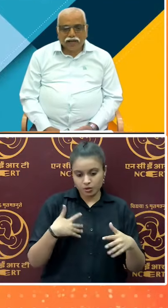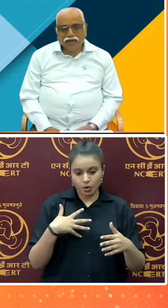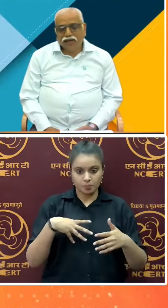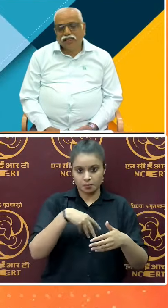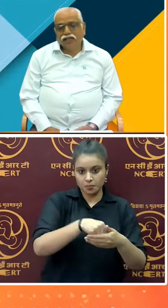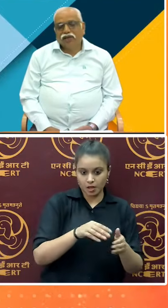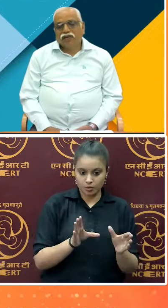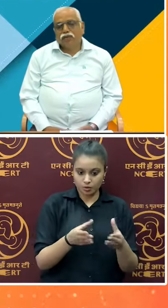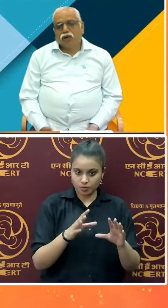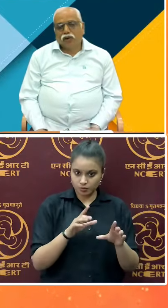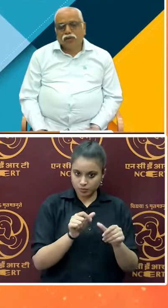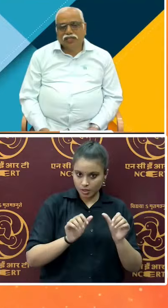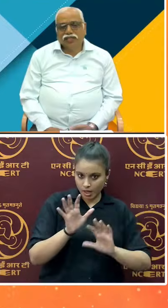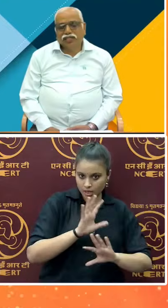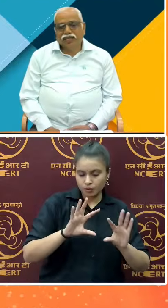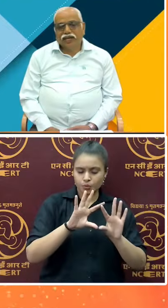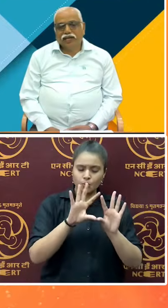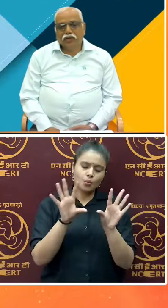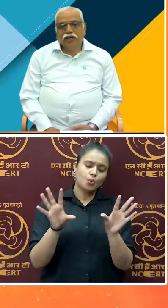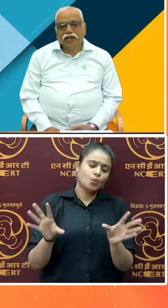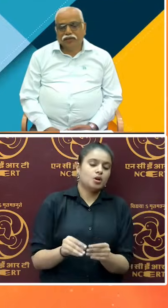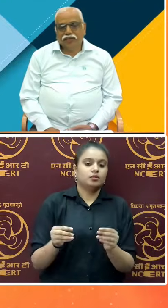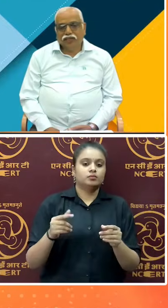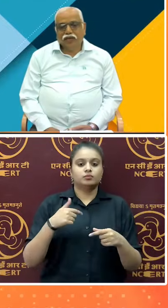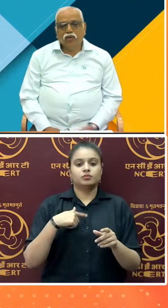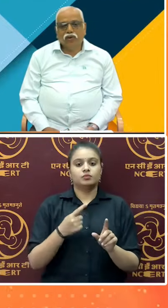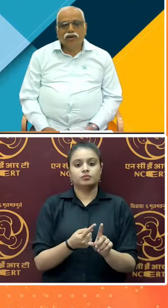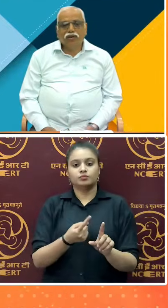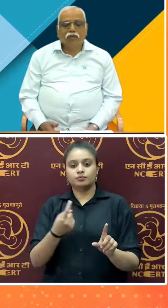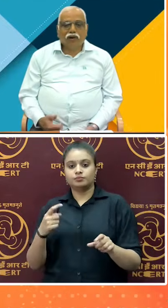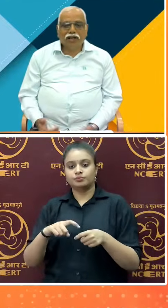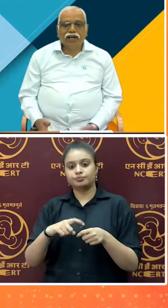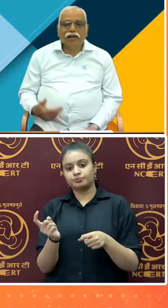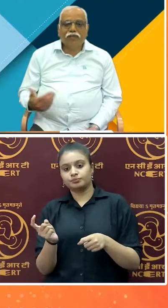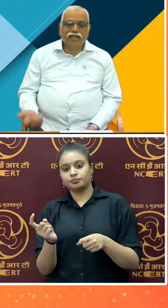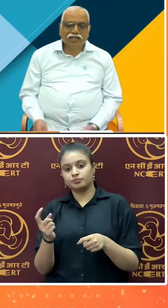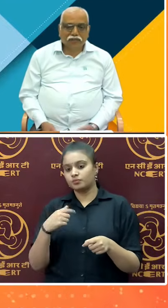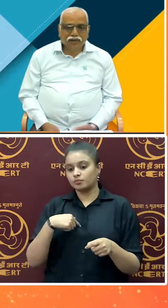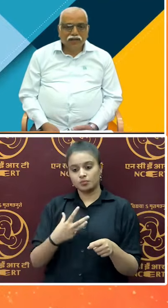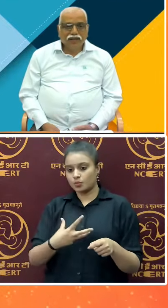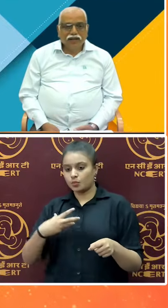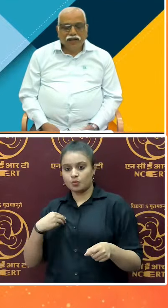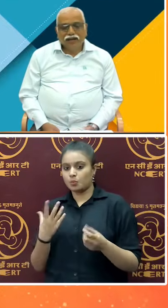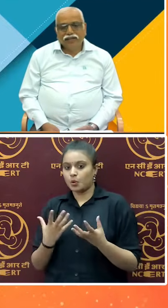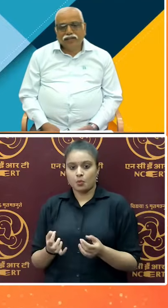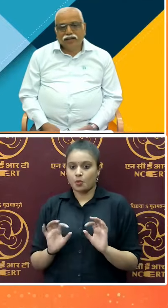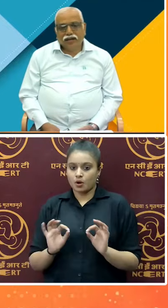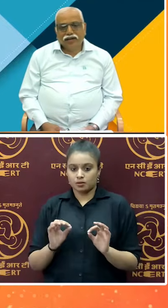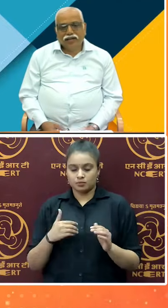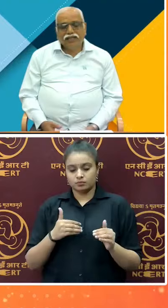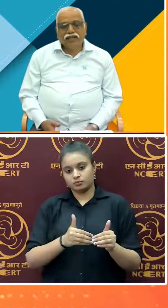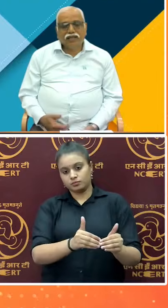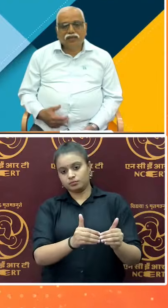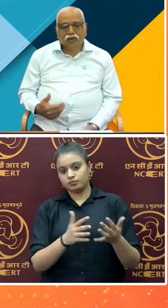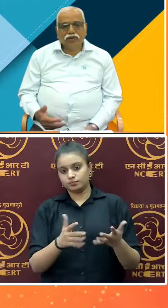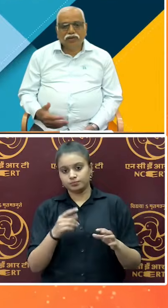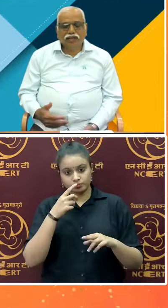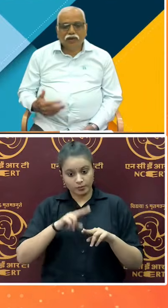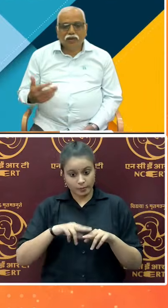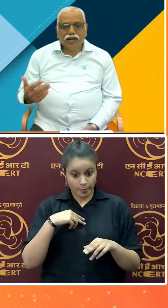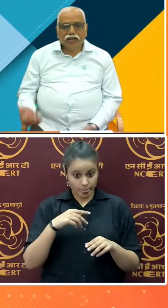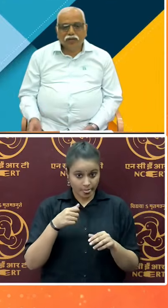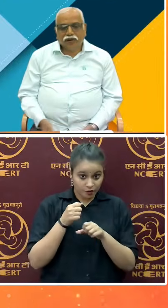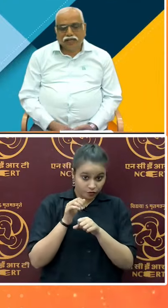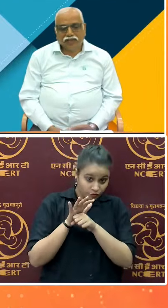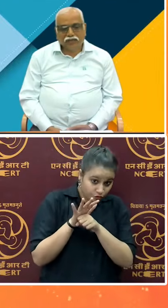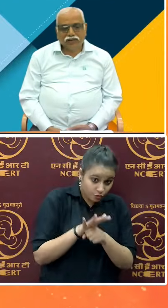group activities. From all those things, they try to withdraw. They don't want to voluntarily participate unless it is forced. They